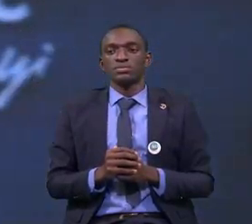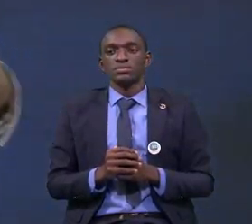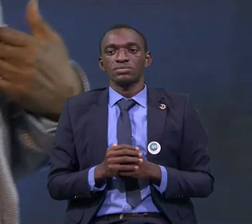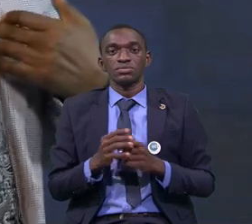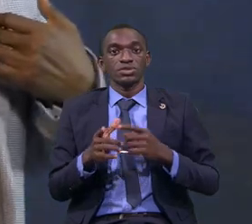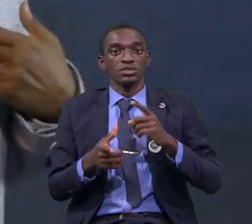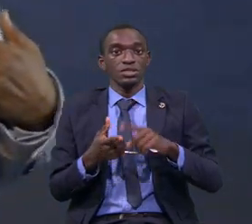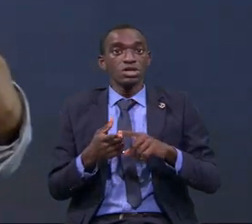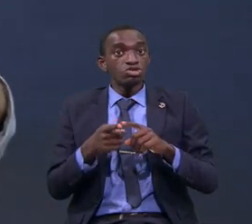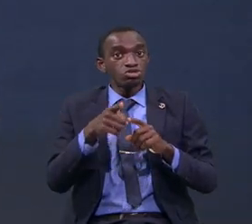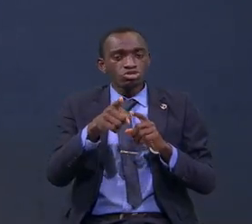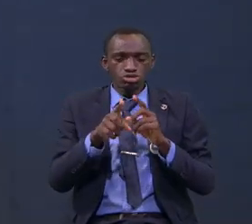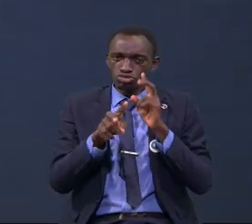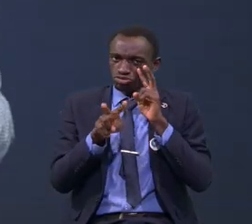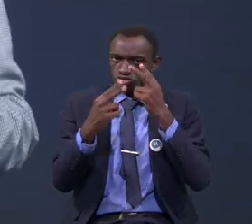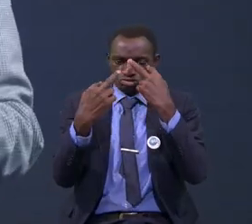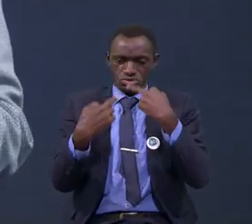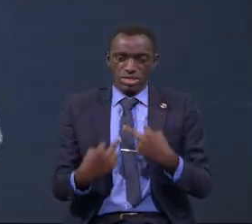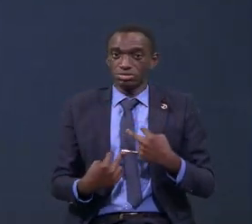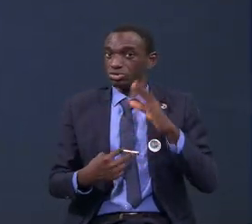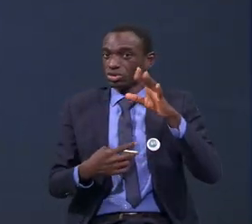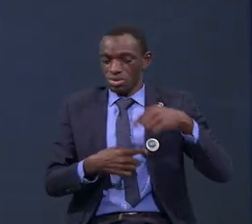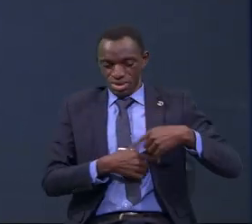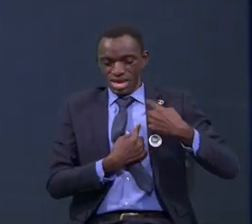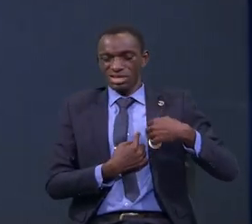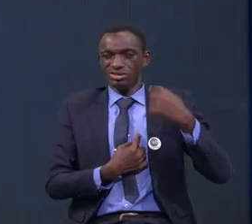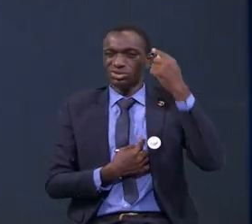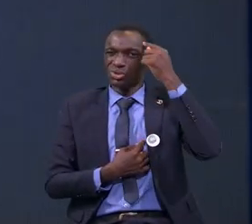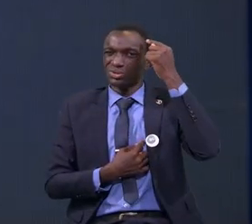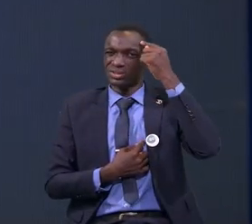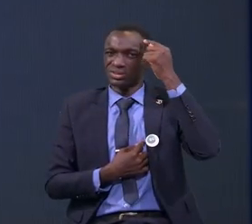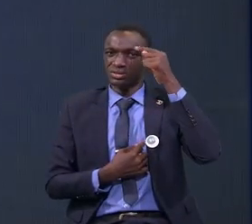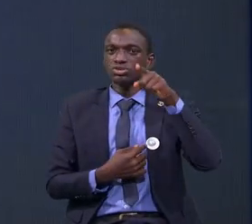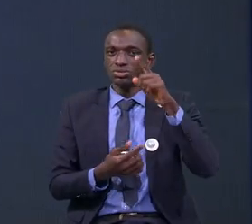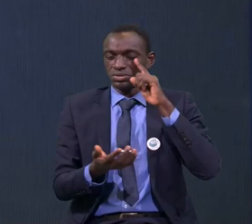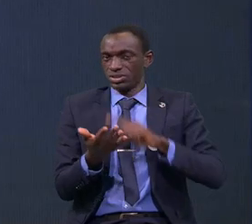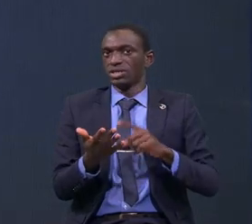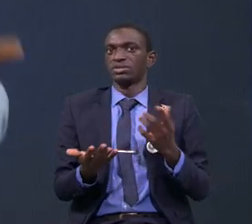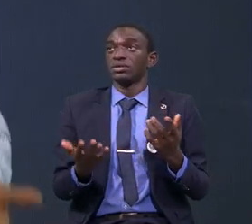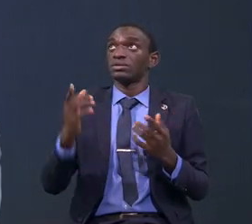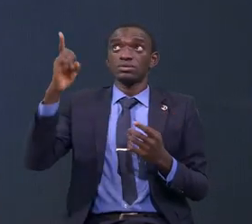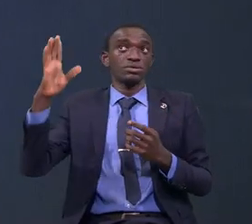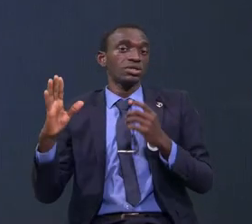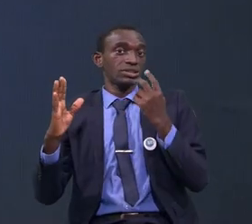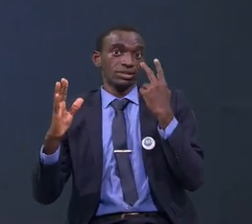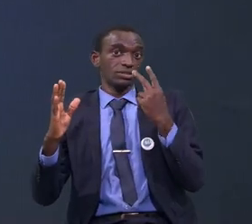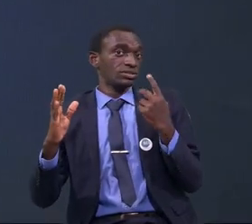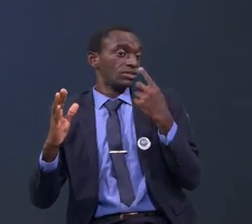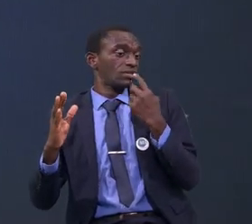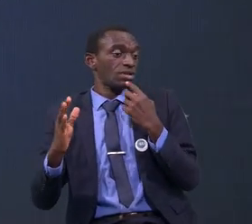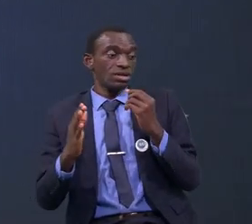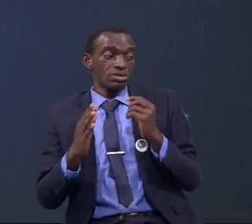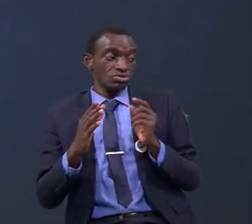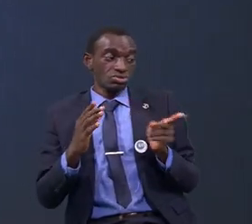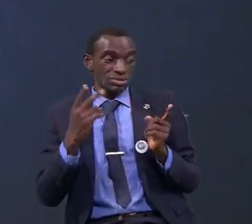When you look at the thoughts of your heart, and God says, look at that thought, my thoughts are not your